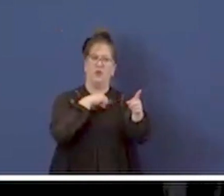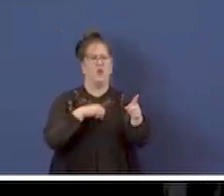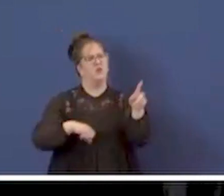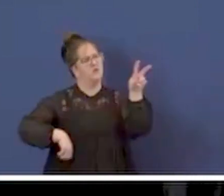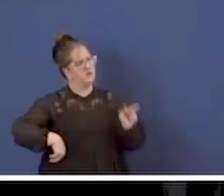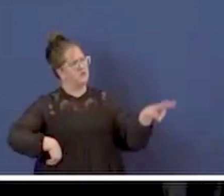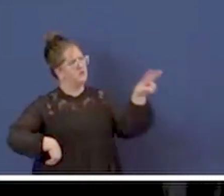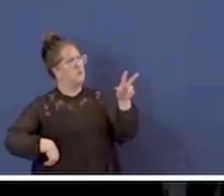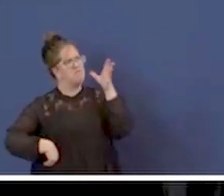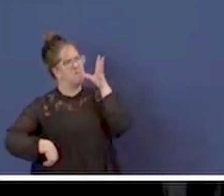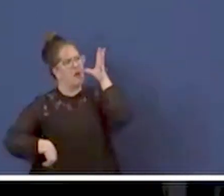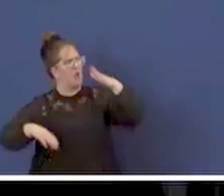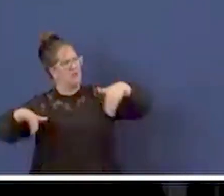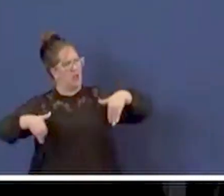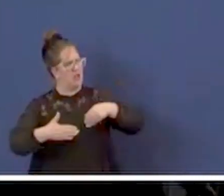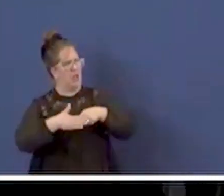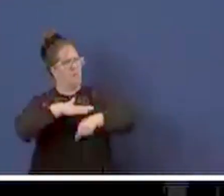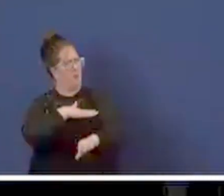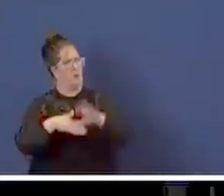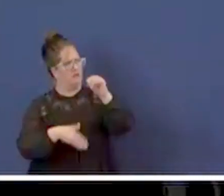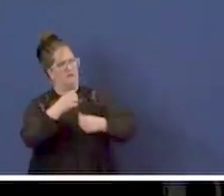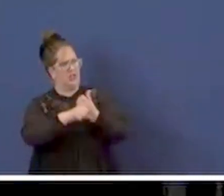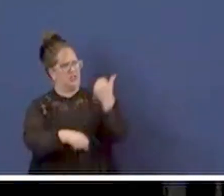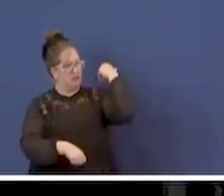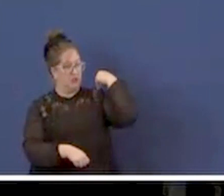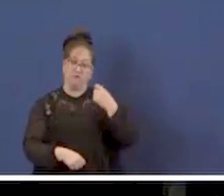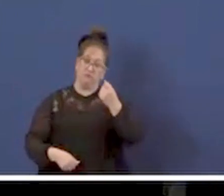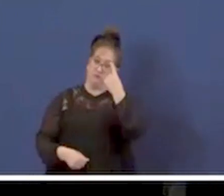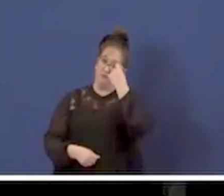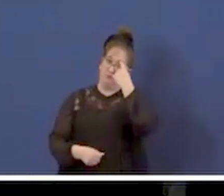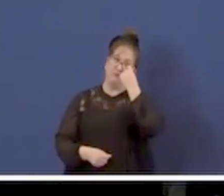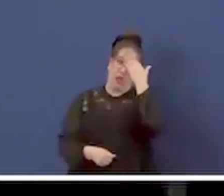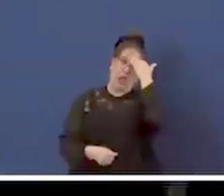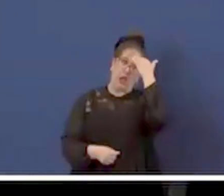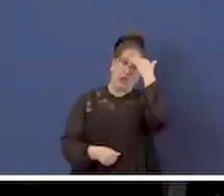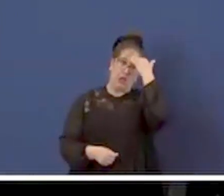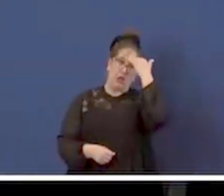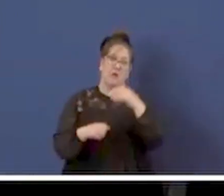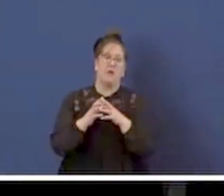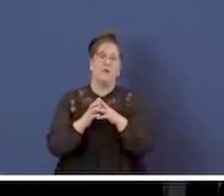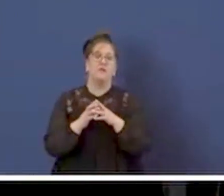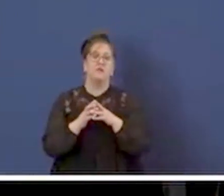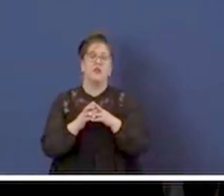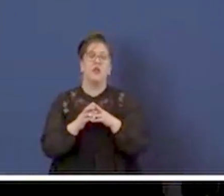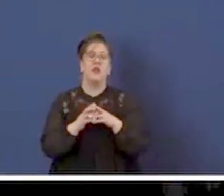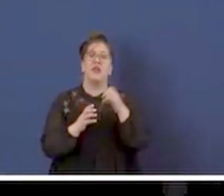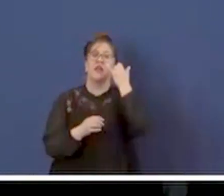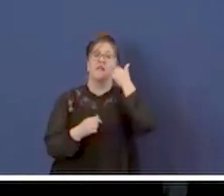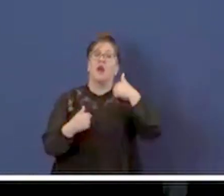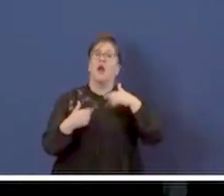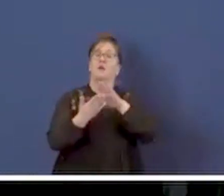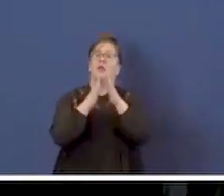my parents weren't even born 50 years ago. I know that. And had I gotten a job as a teacher, which is what